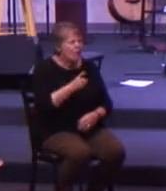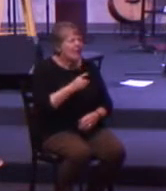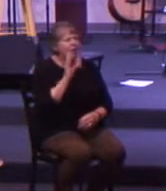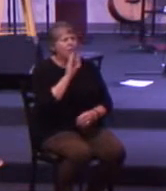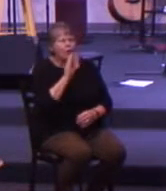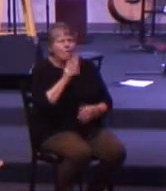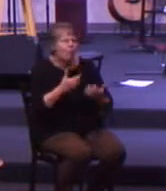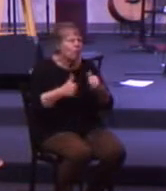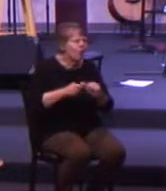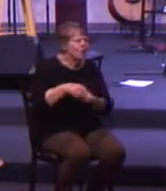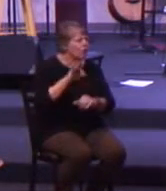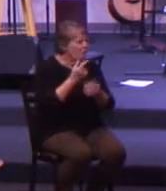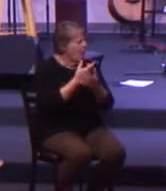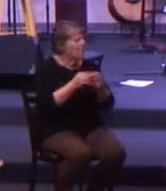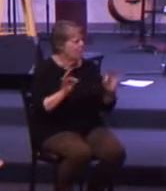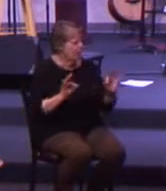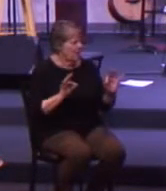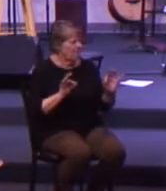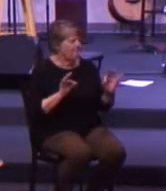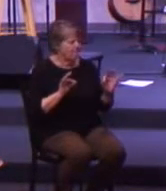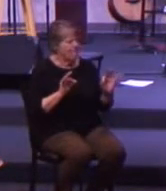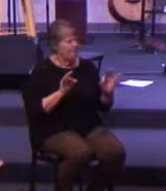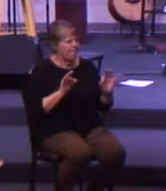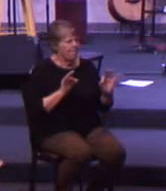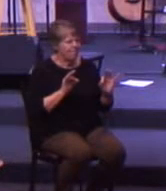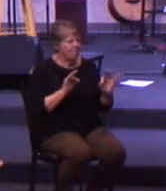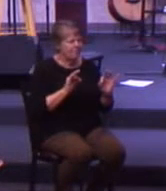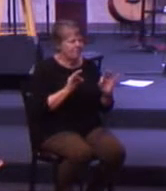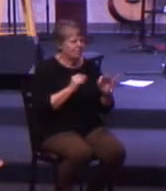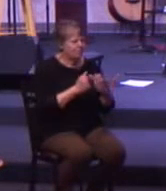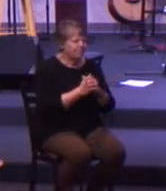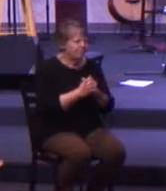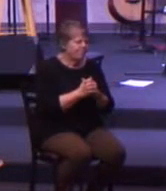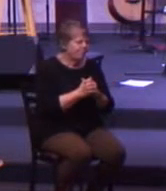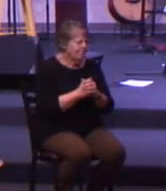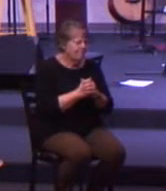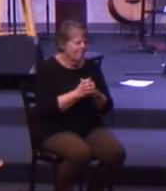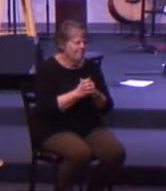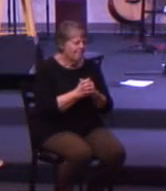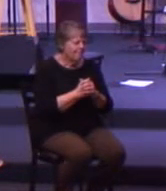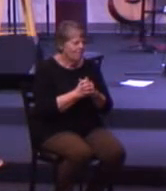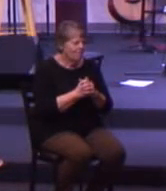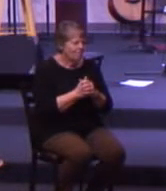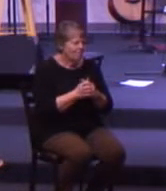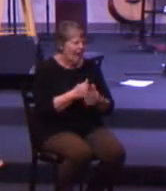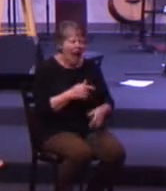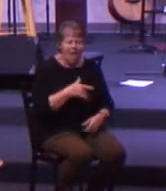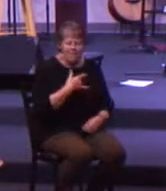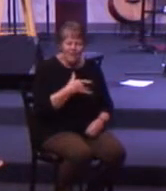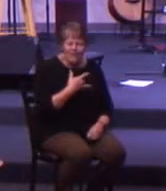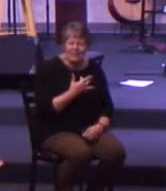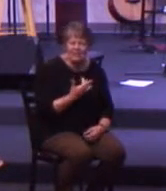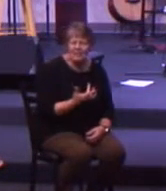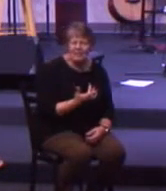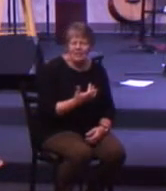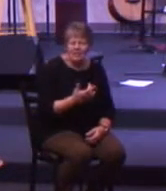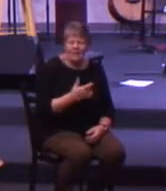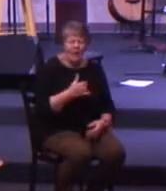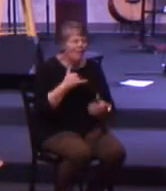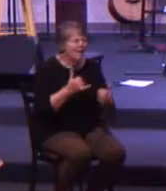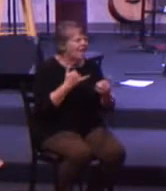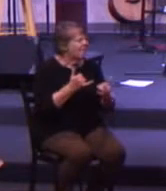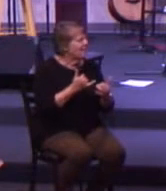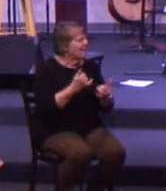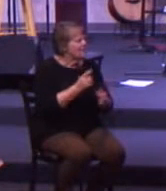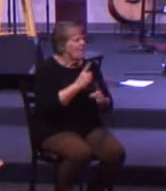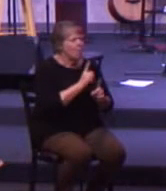That's where we're going. I'm just going to ask, I feel a weightiness. So this is like the crux of the story, right? This is the Israelites